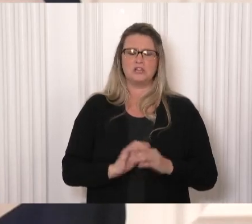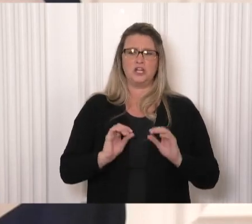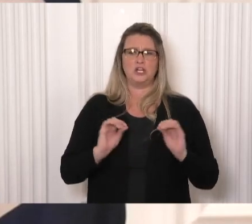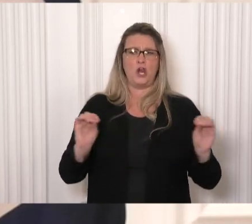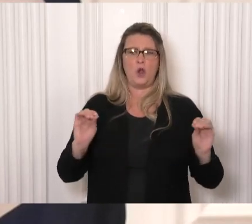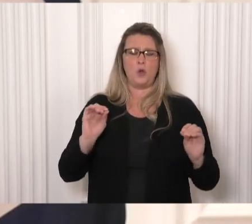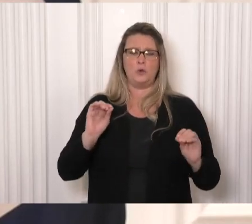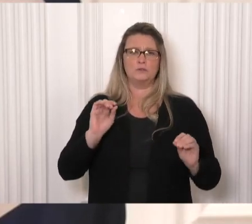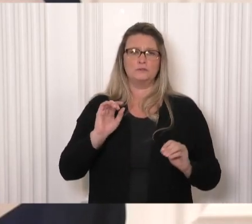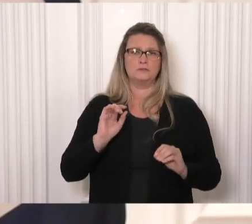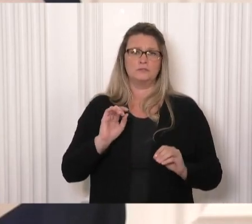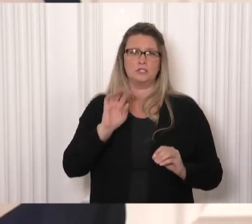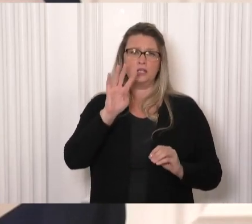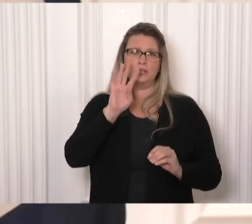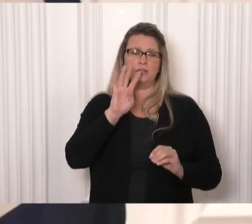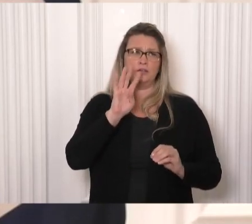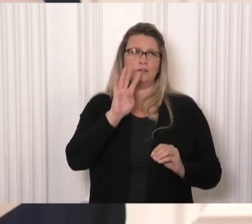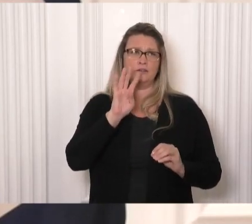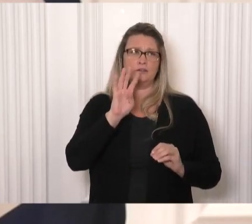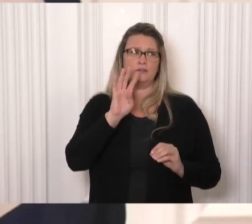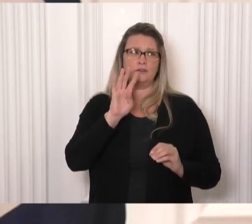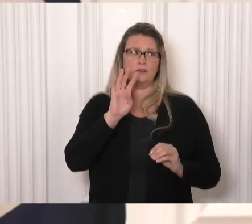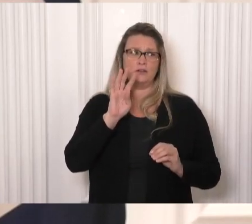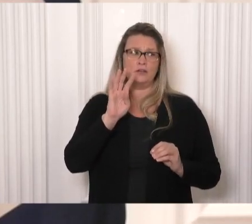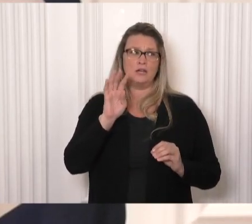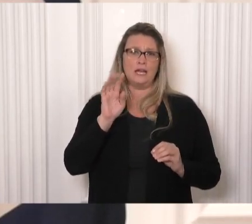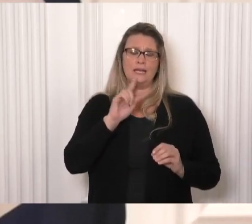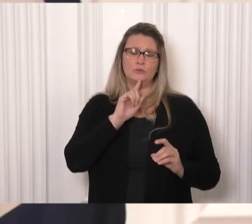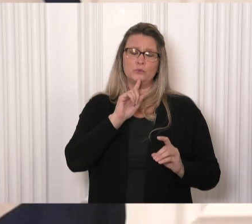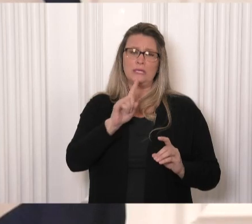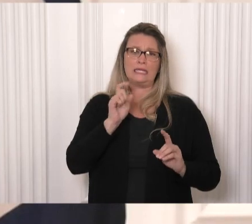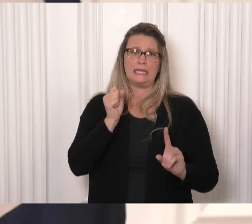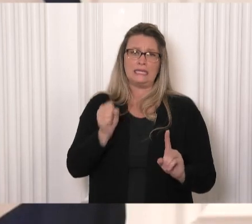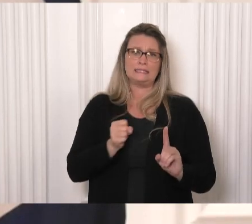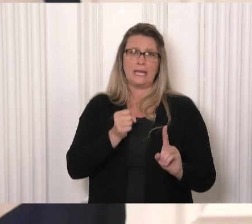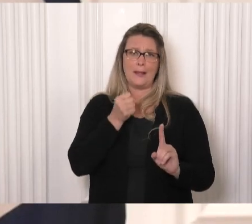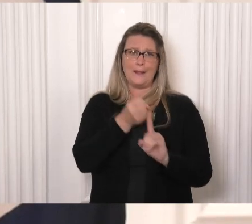question materially affecting, you know, our budget.